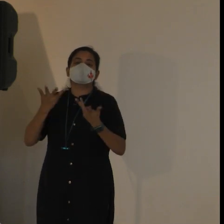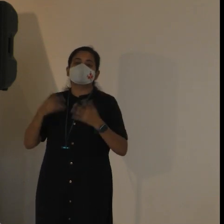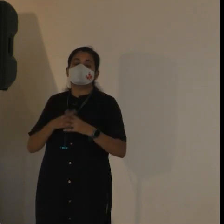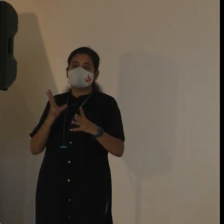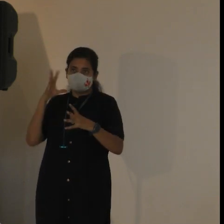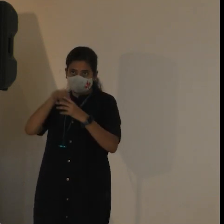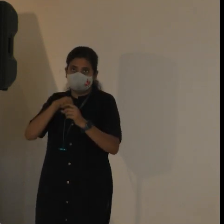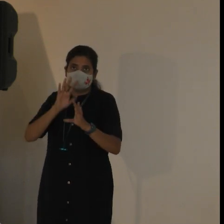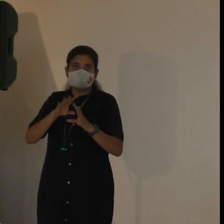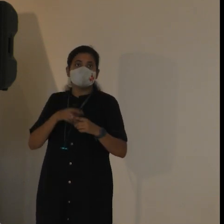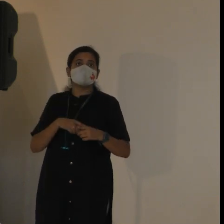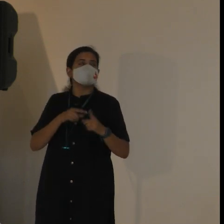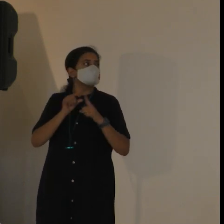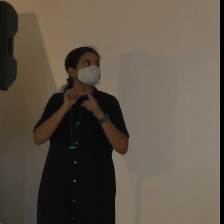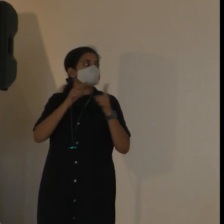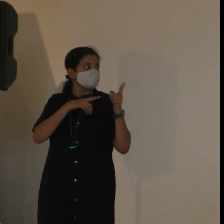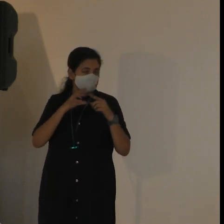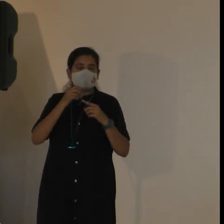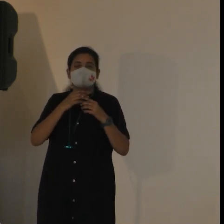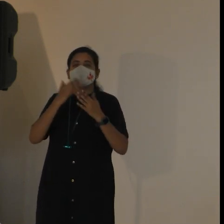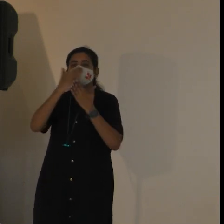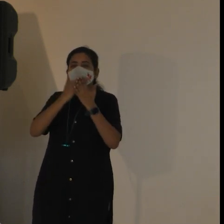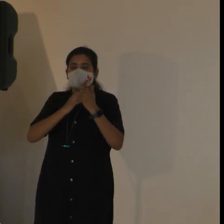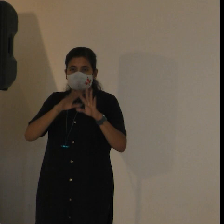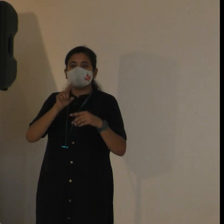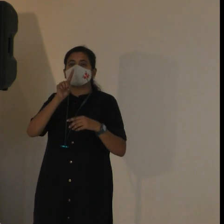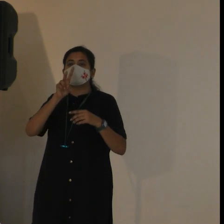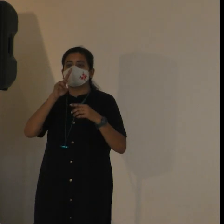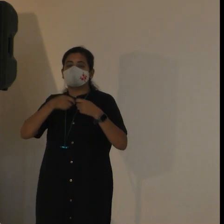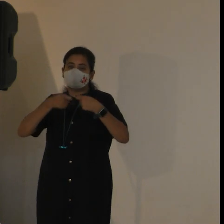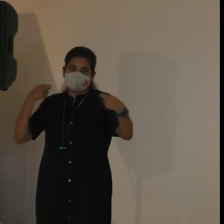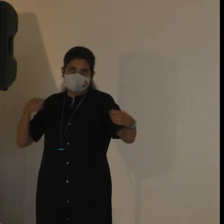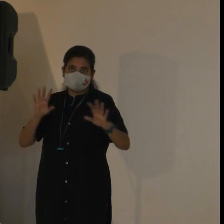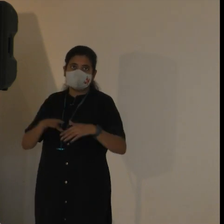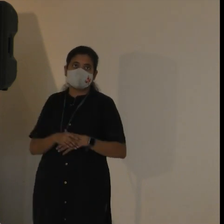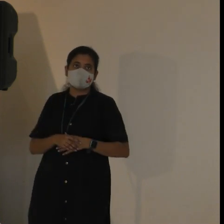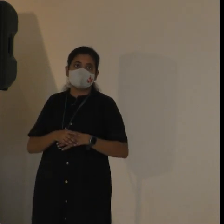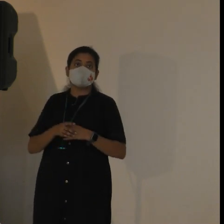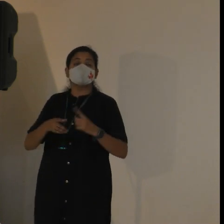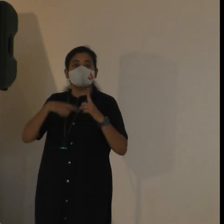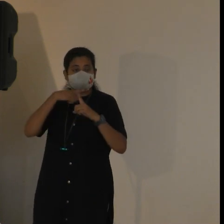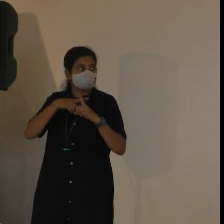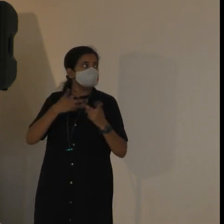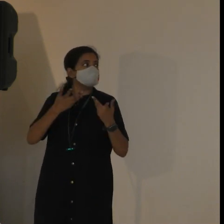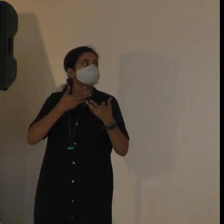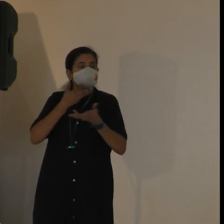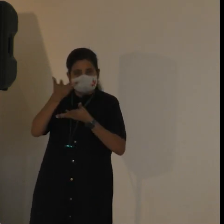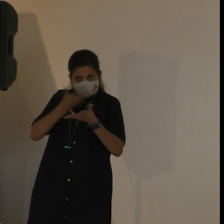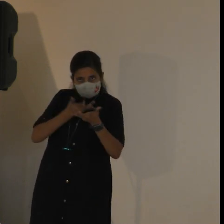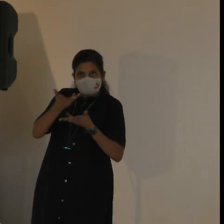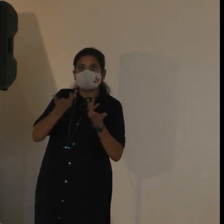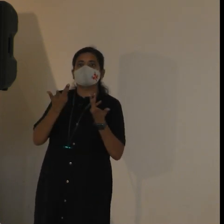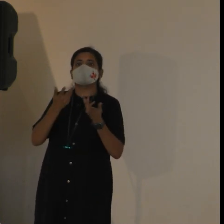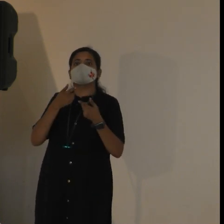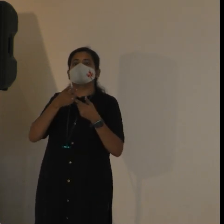include the primary podcast, which is going to be 12 episodes long. Then curated blog posts discussing the various